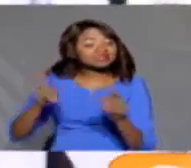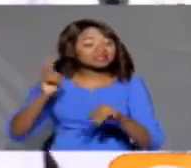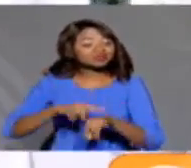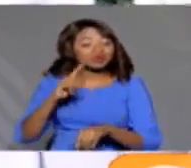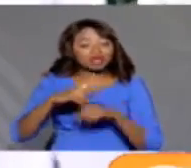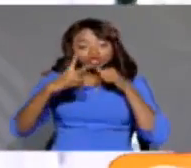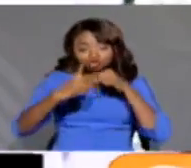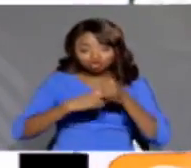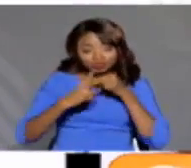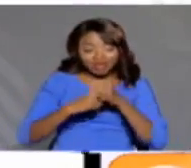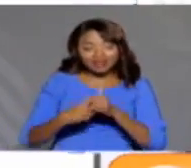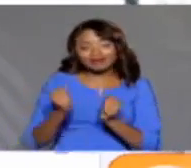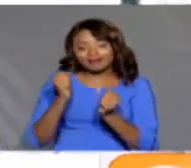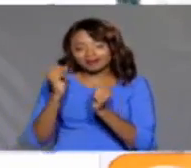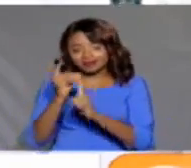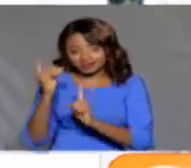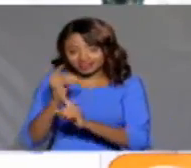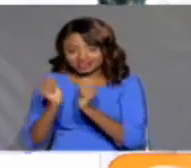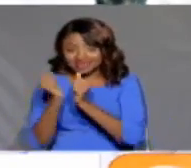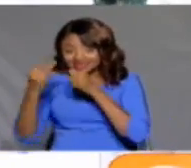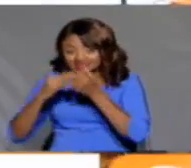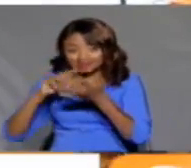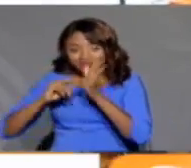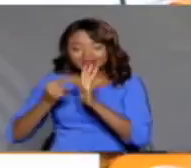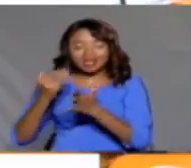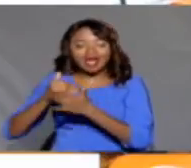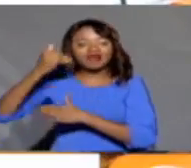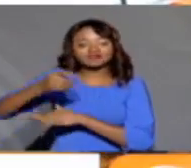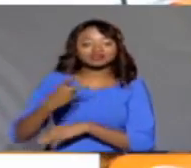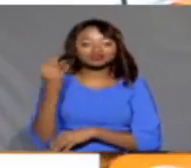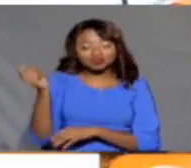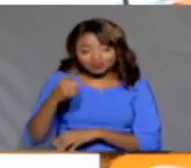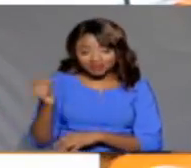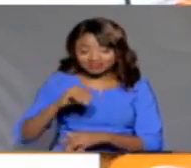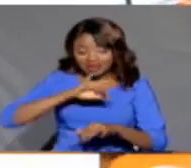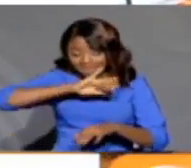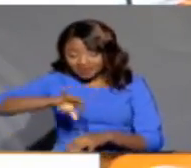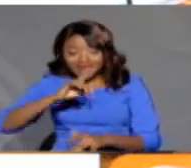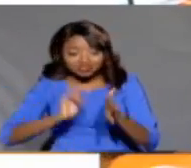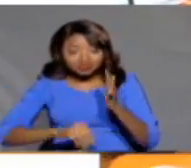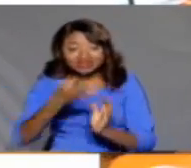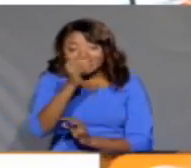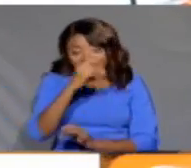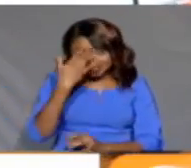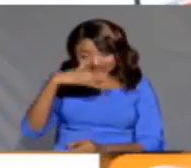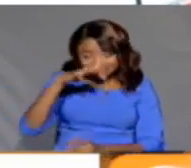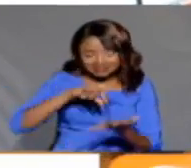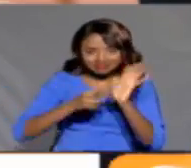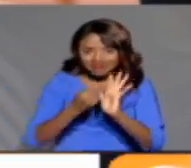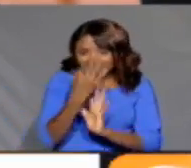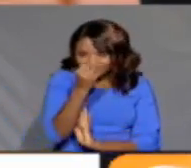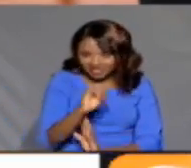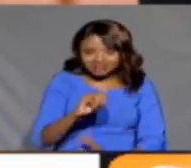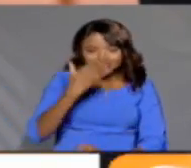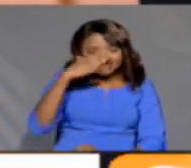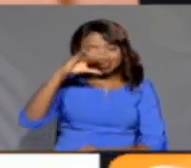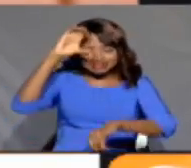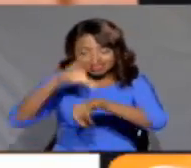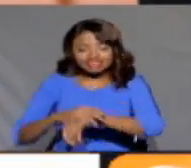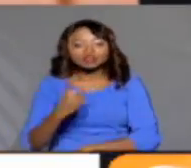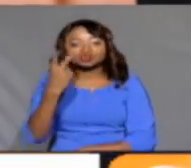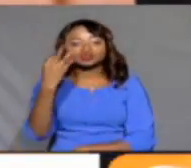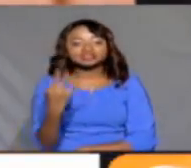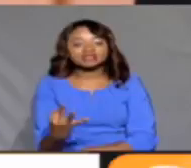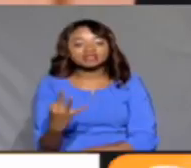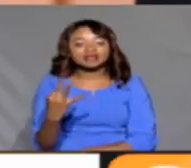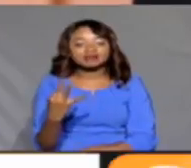July 18th. Yeah, this is 2 months later. 60 days, about 30 days. Yep. And in 30 days, he needs to have done what? To 23 counties.